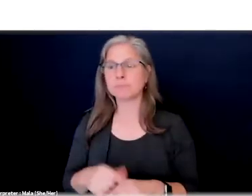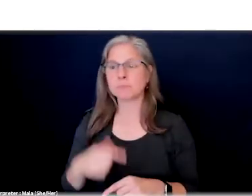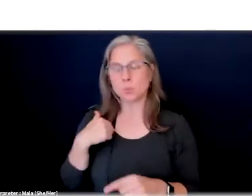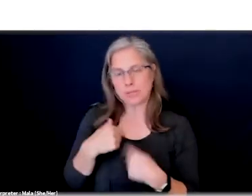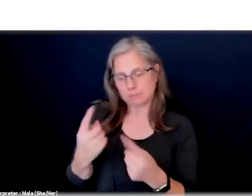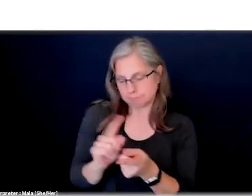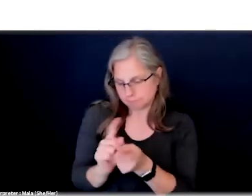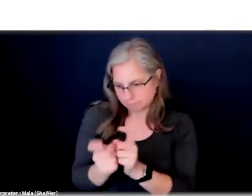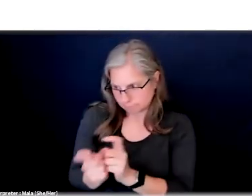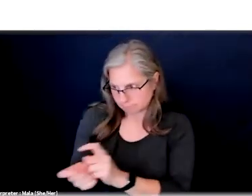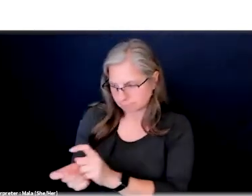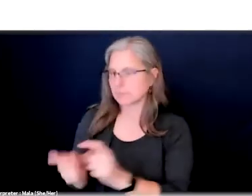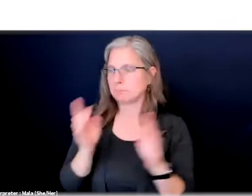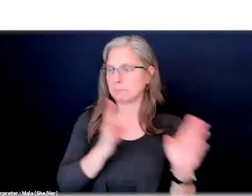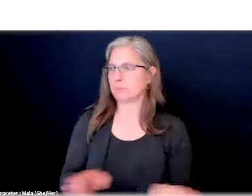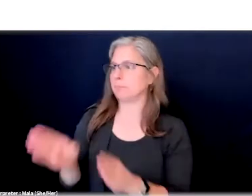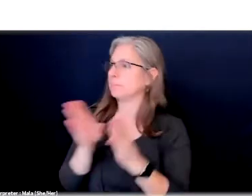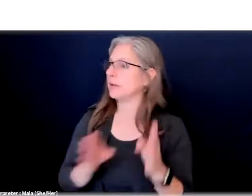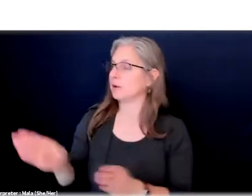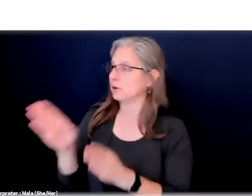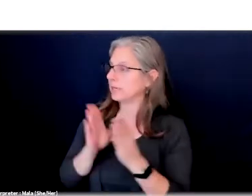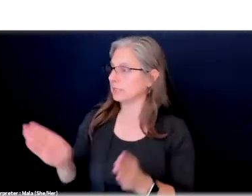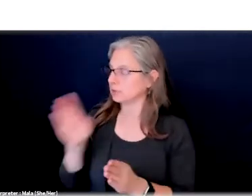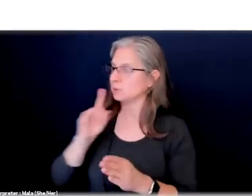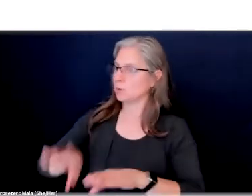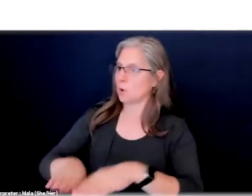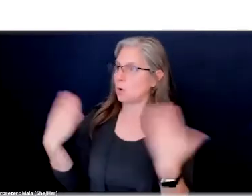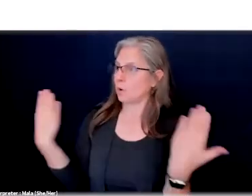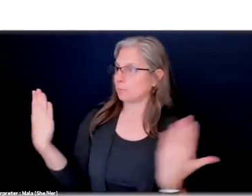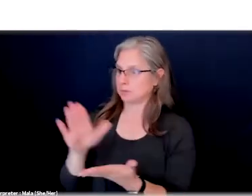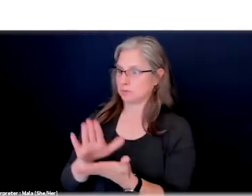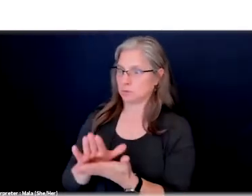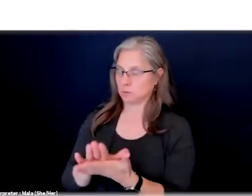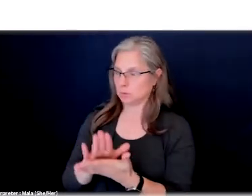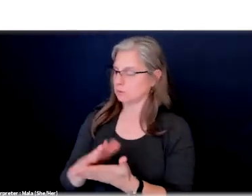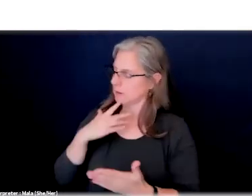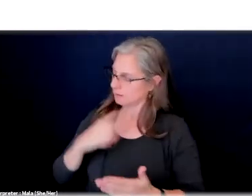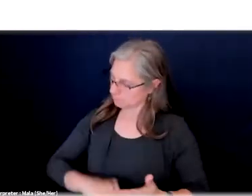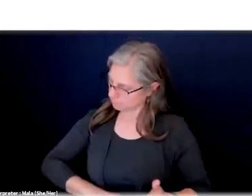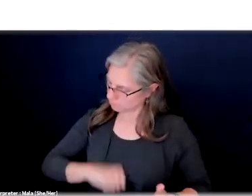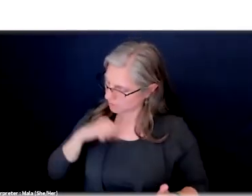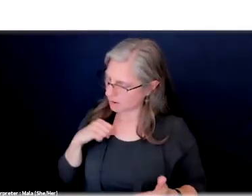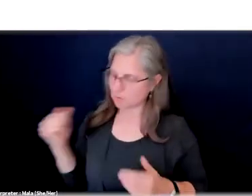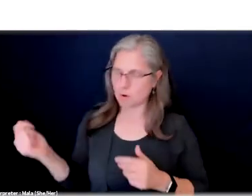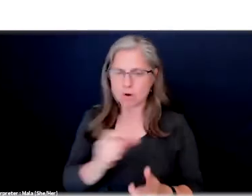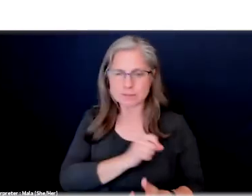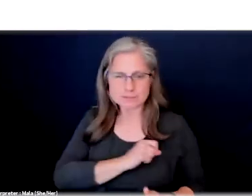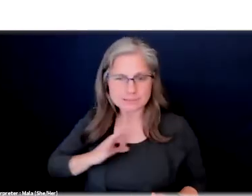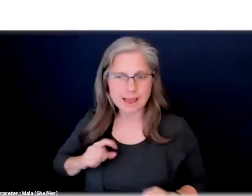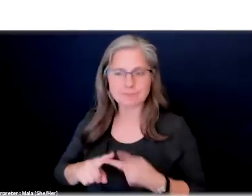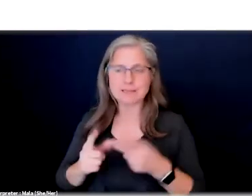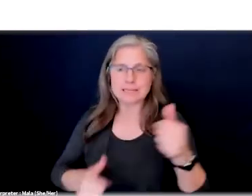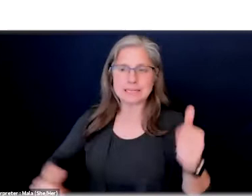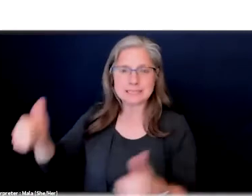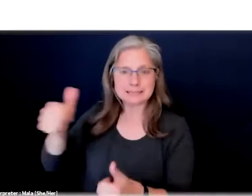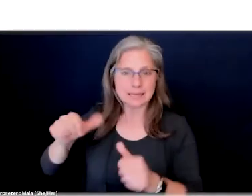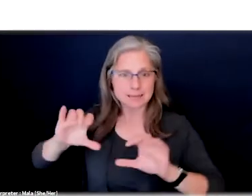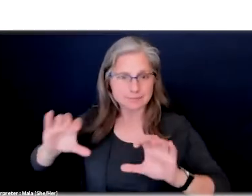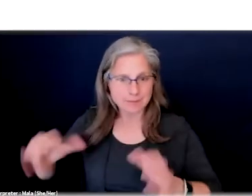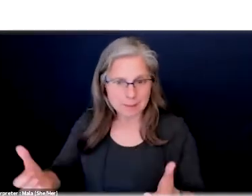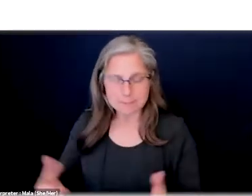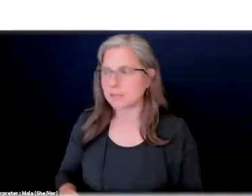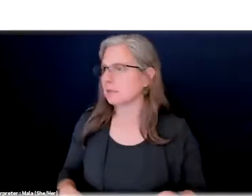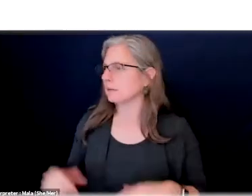to reopen our schools. And I'm very proud of the executive cabinet, our principals, all the staff members in Santa Barbara Unified who